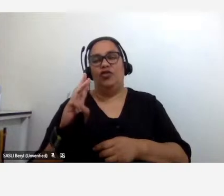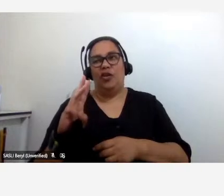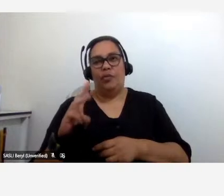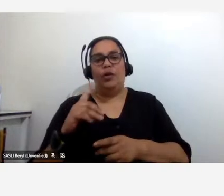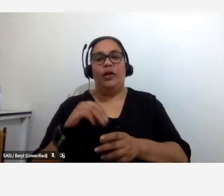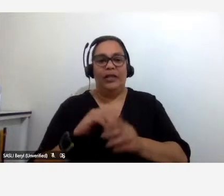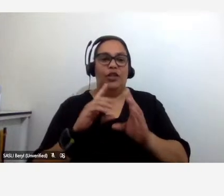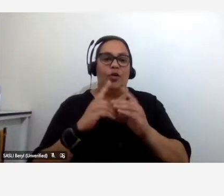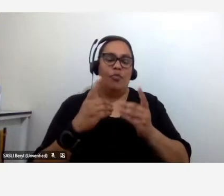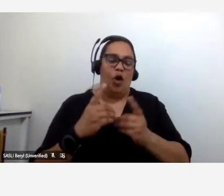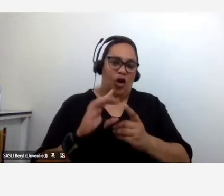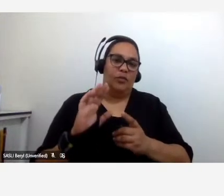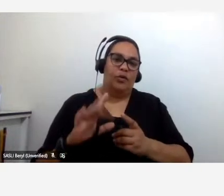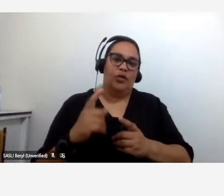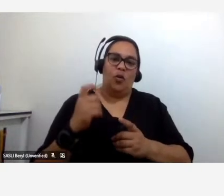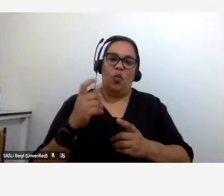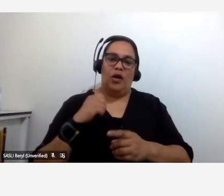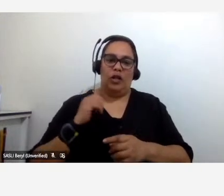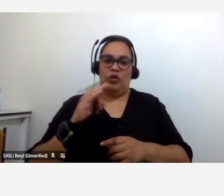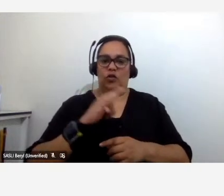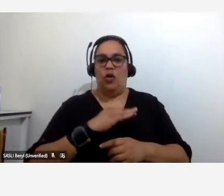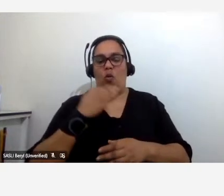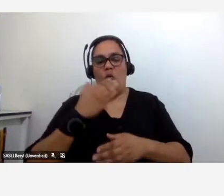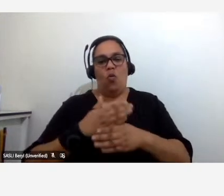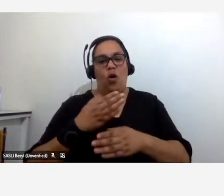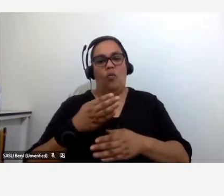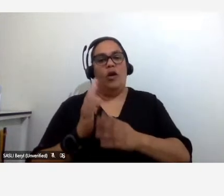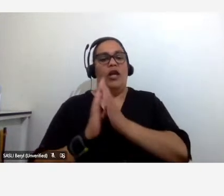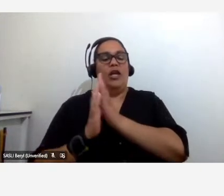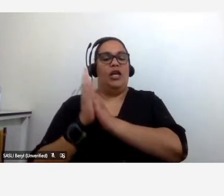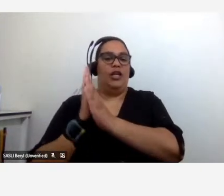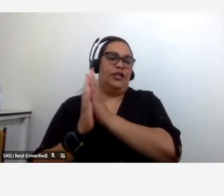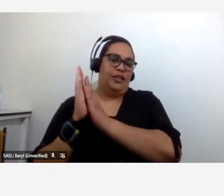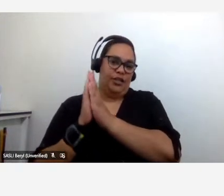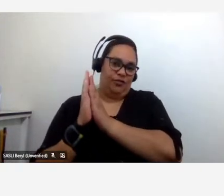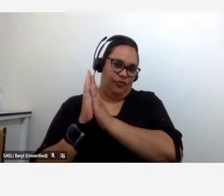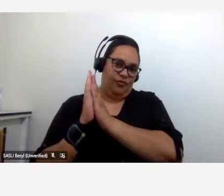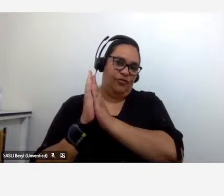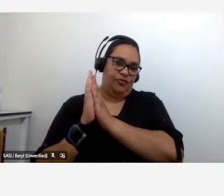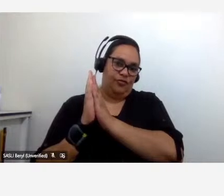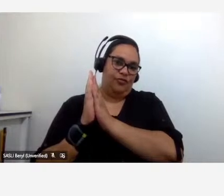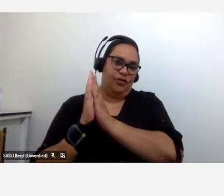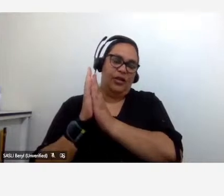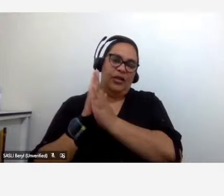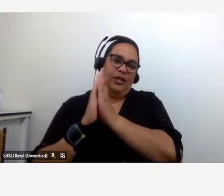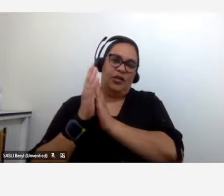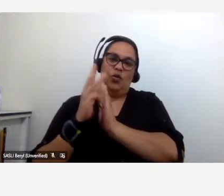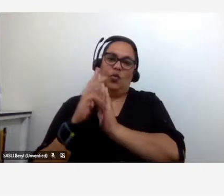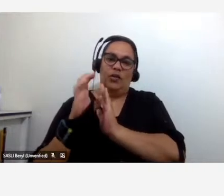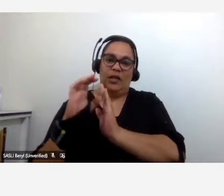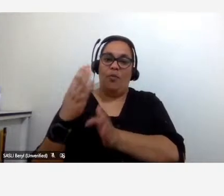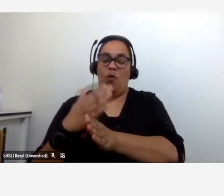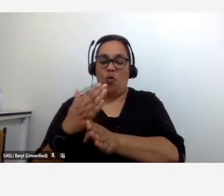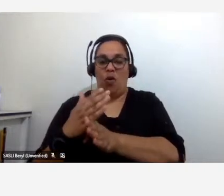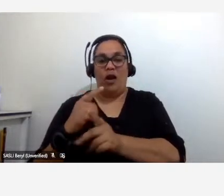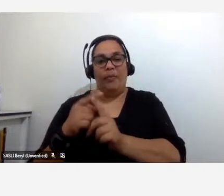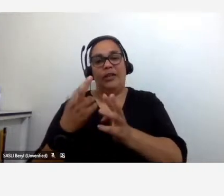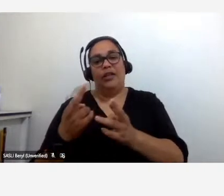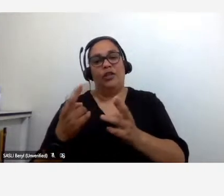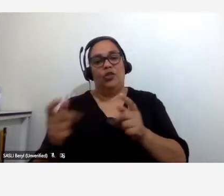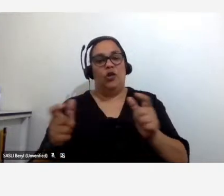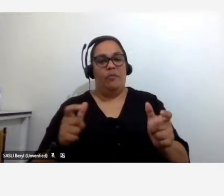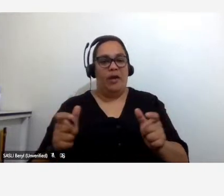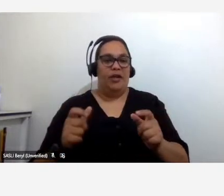the department with one of our staff who was working in heritage, doing Heritage Western Cape work, but Heritage Resource